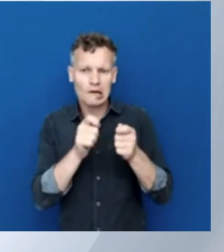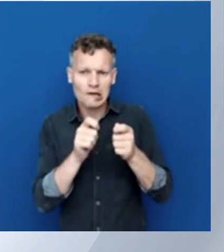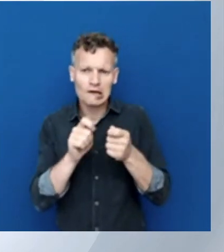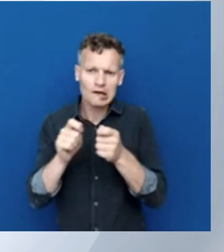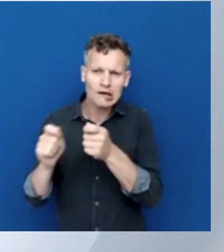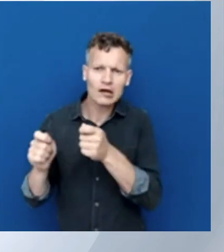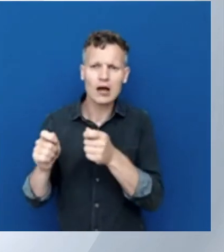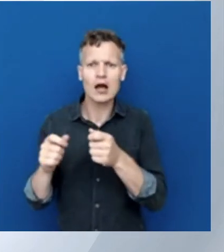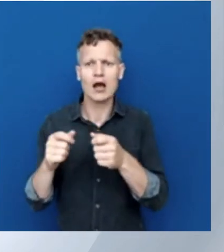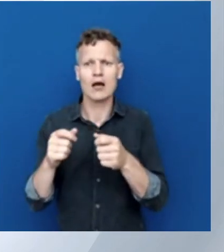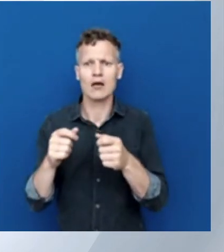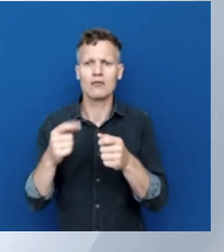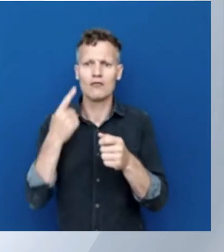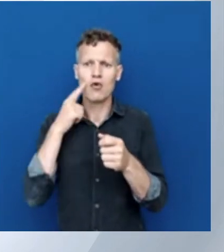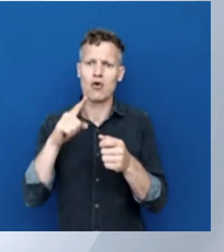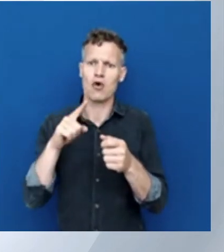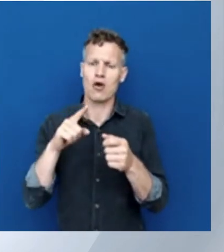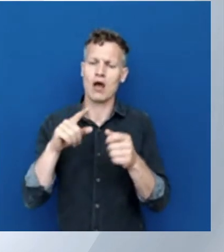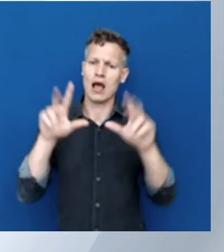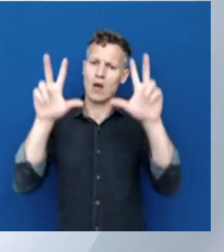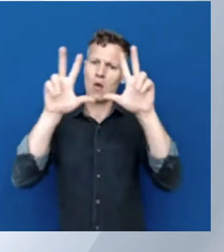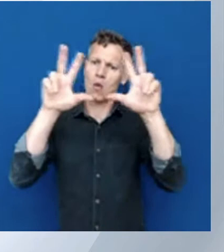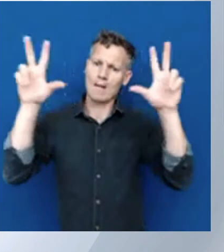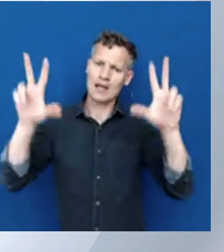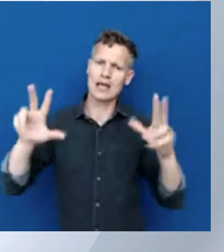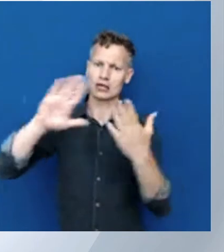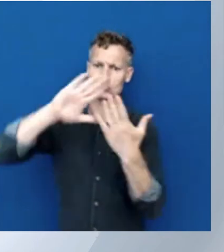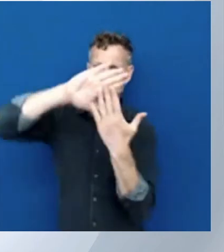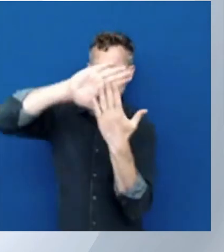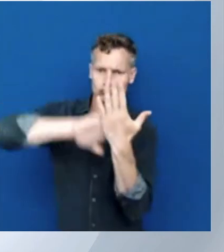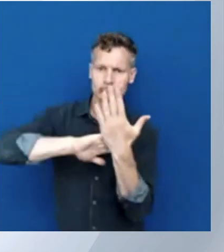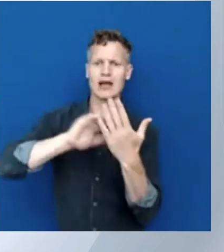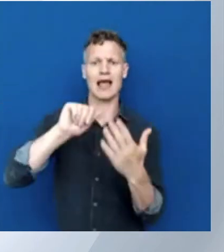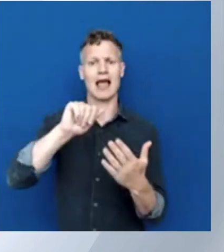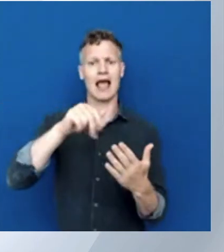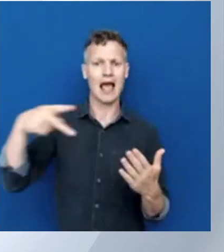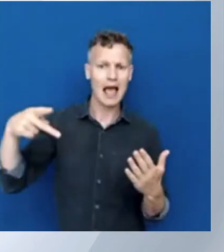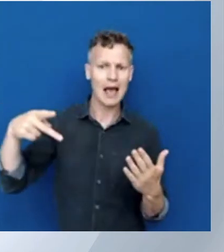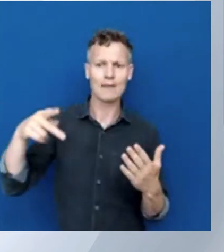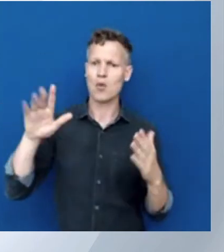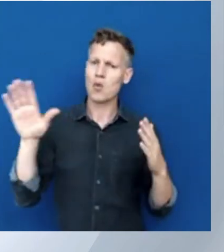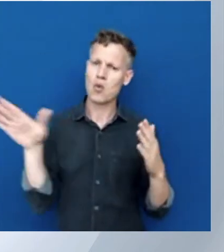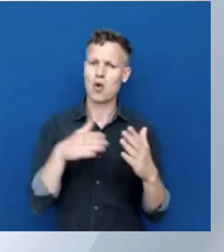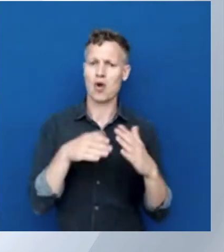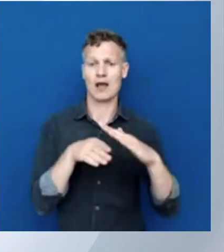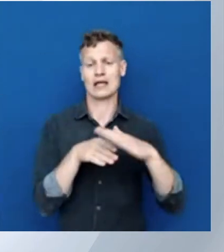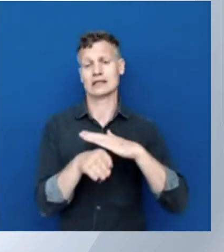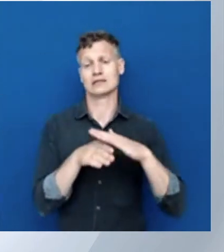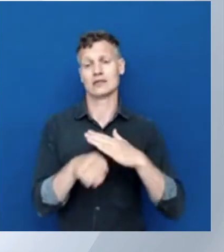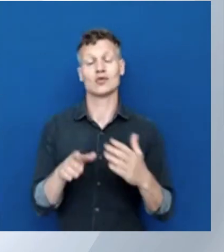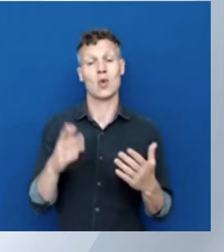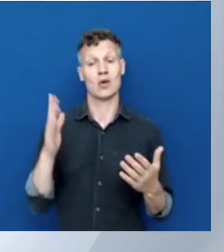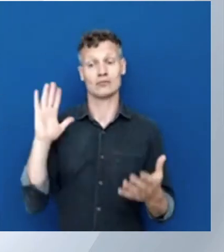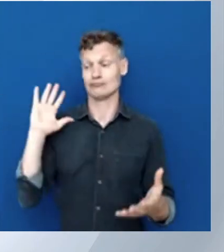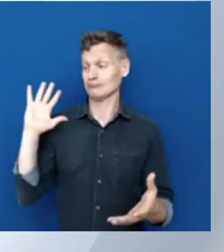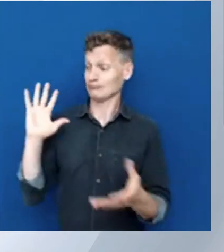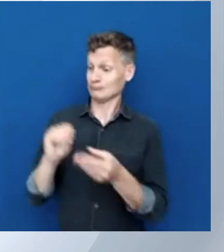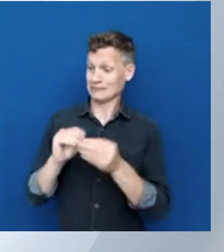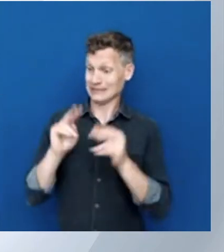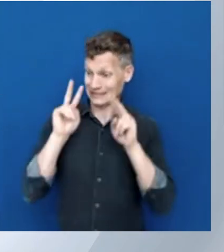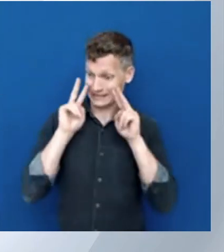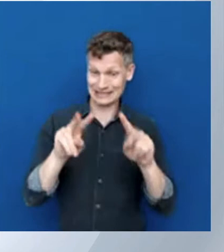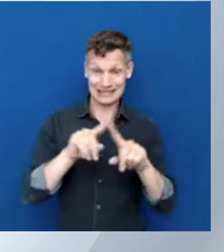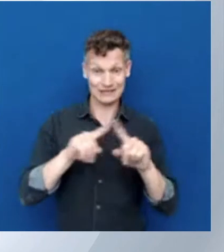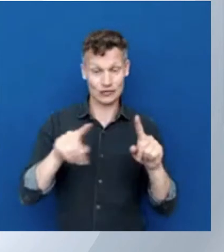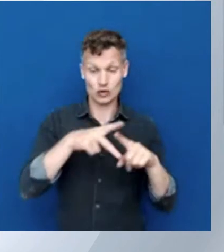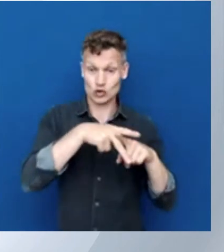accessible web pages and apps. So we've looked at the tools and the practices that you can use. So let's, in